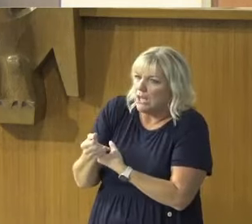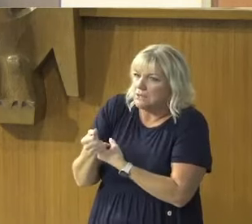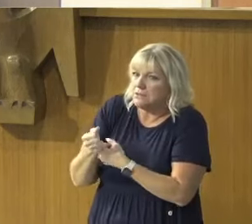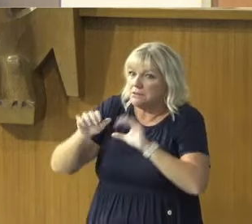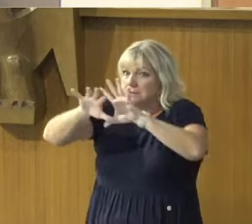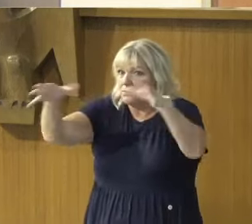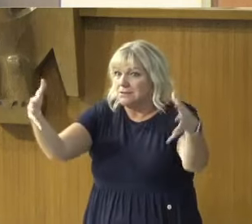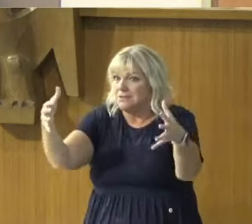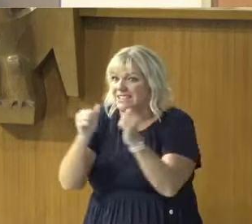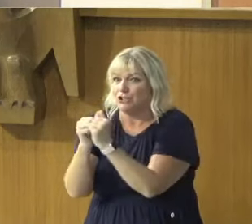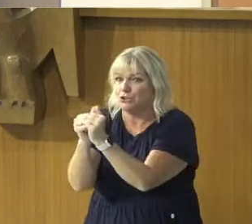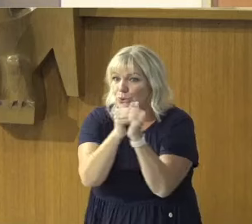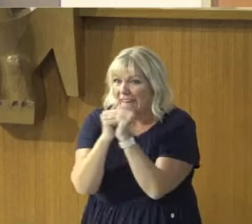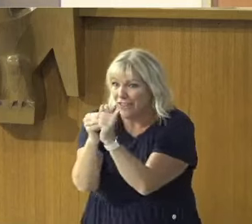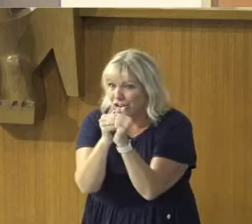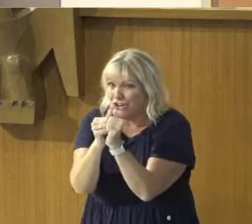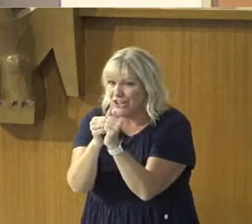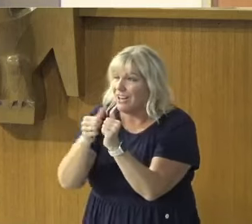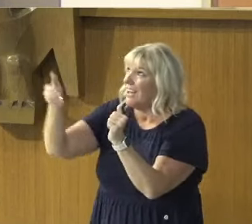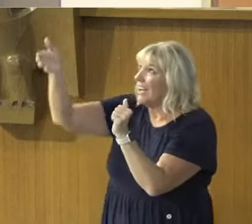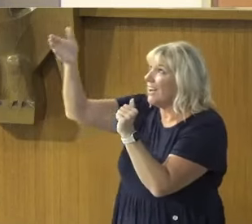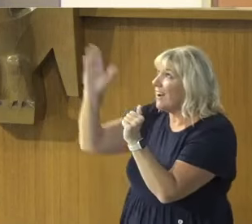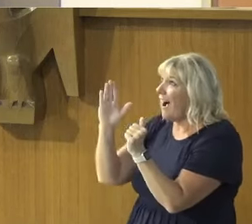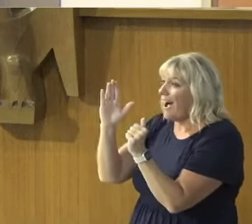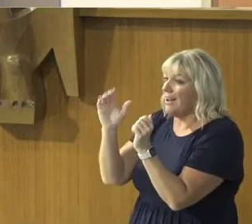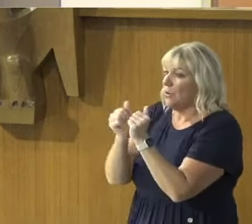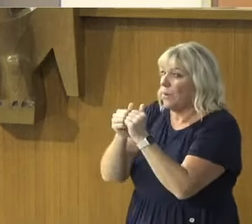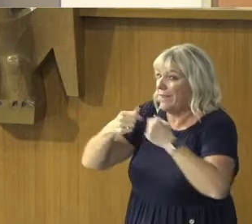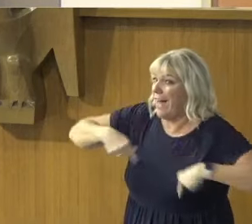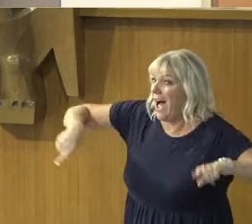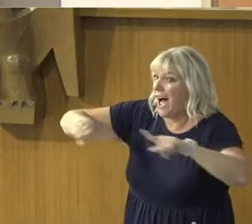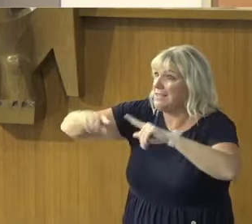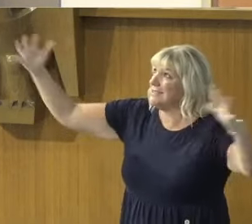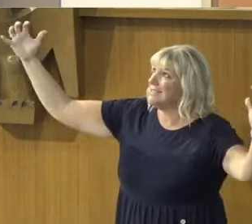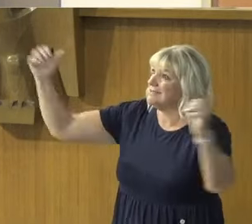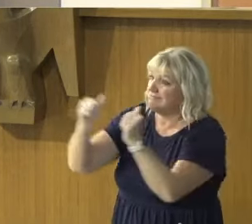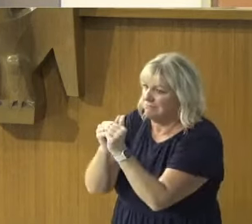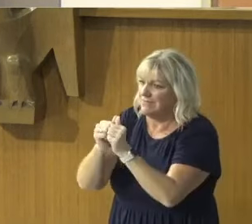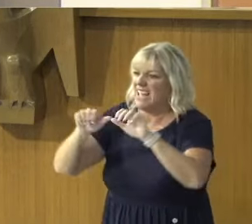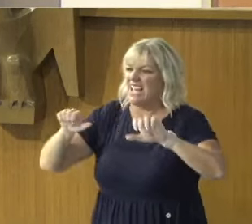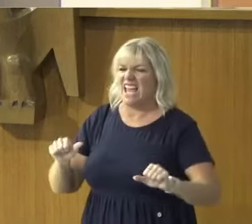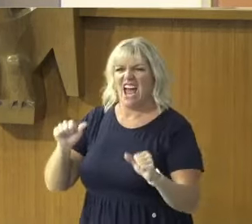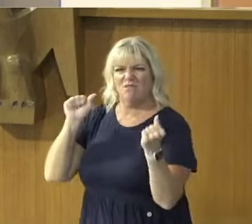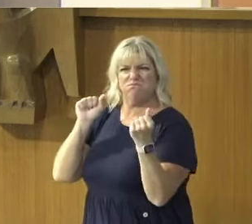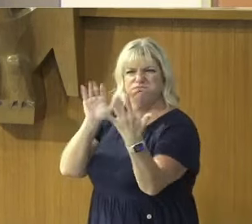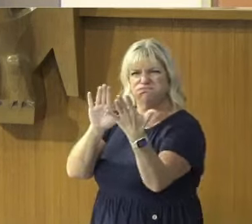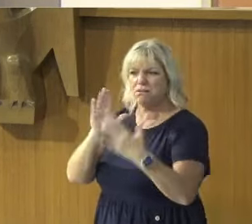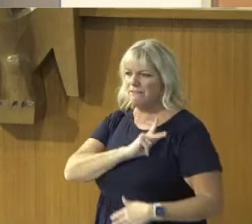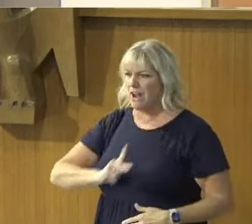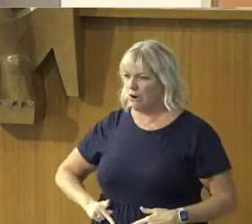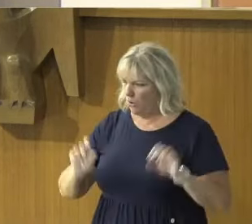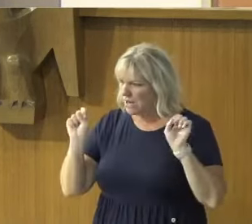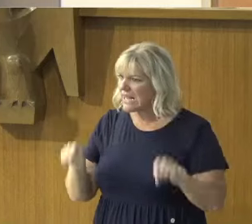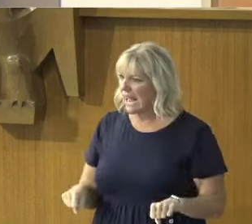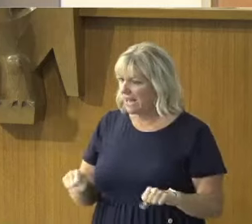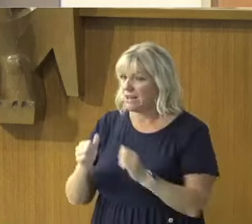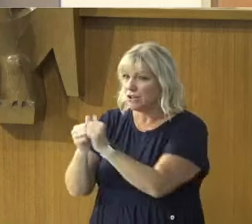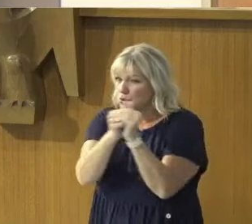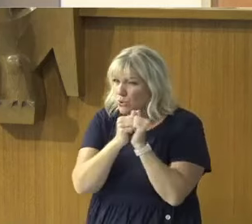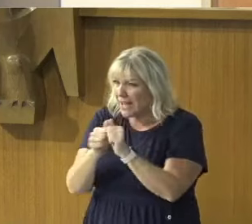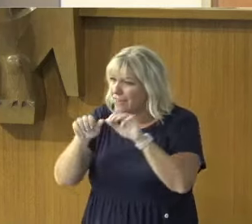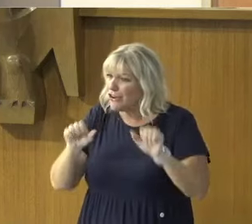God and us, God's people, can stand up to Pharaoh. Together we can live toward